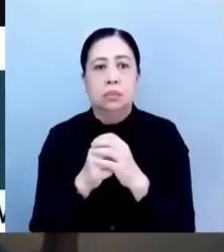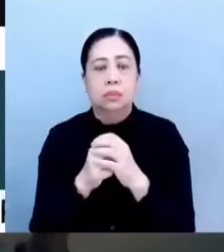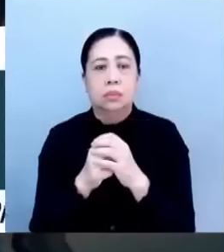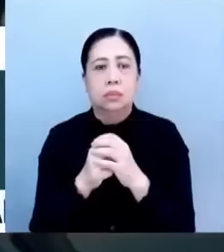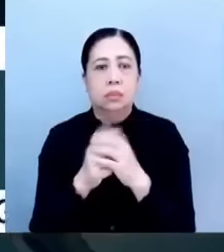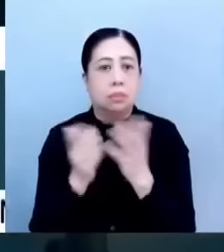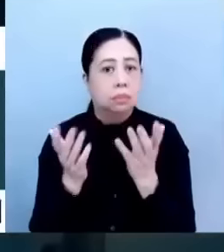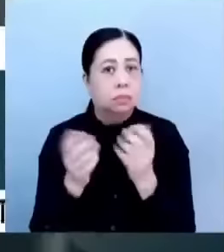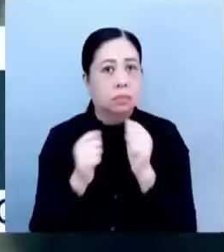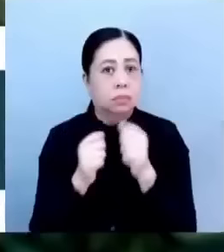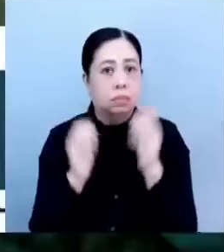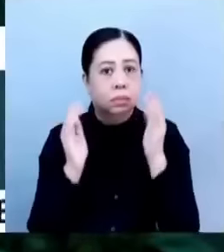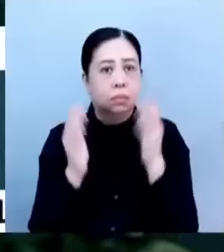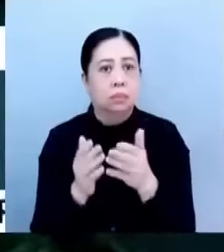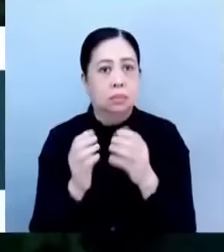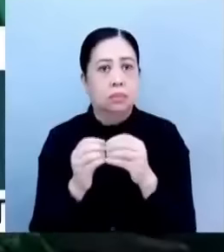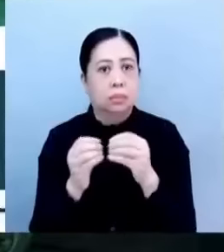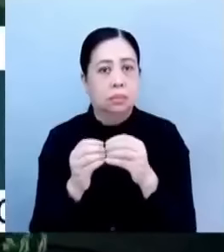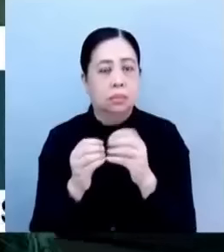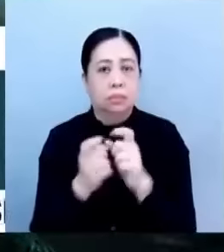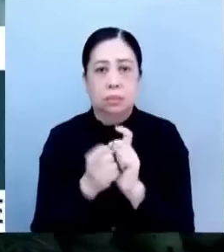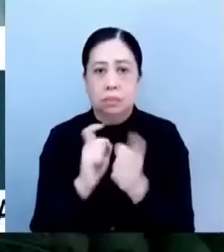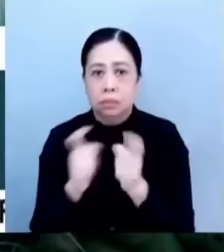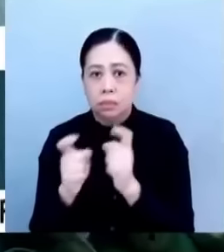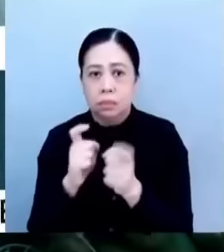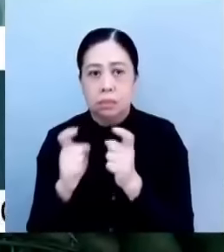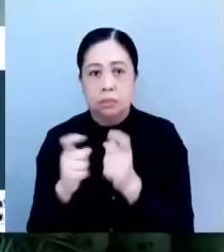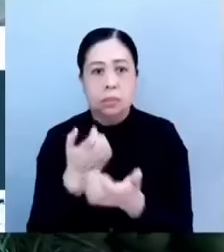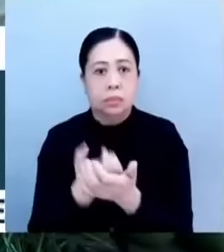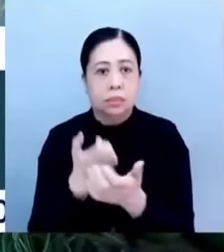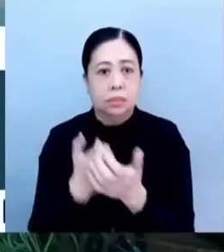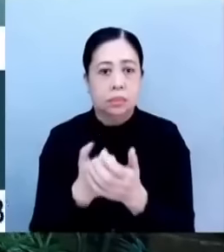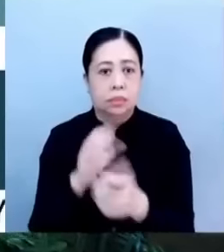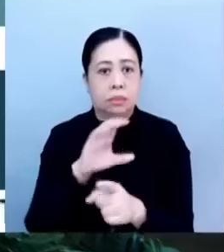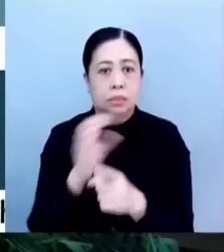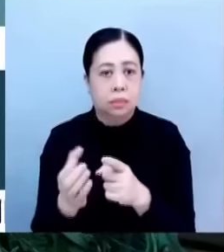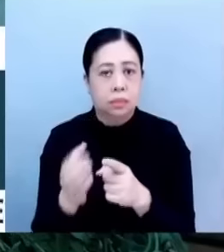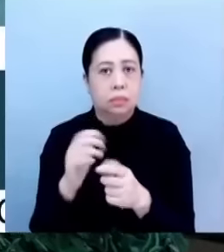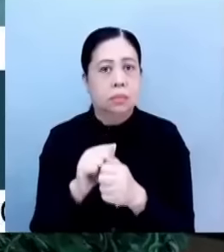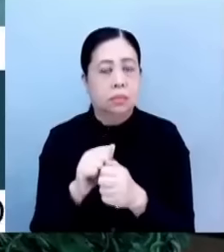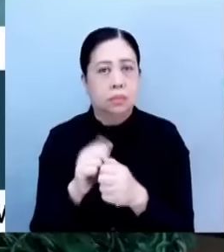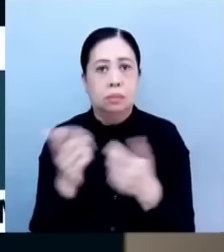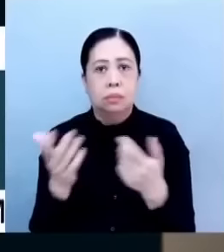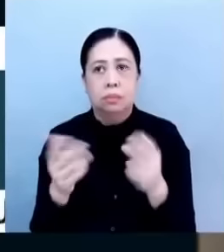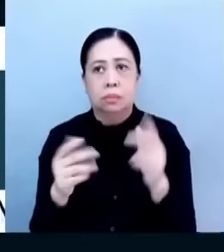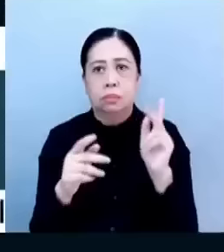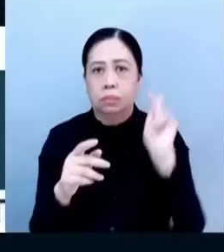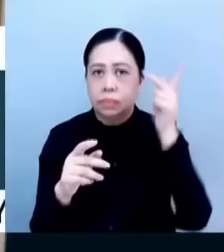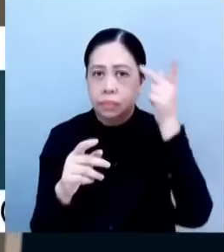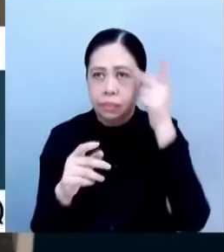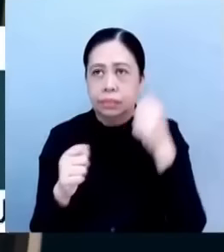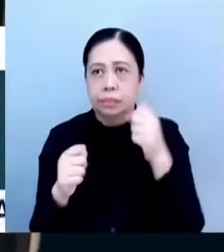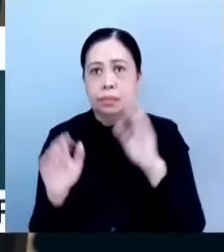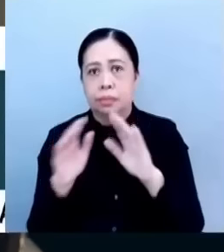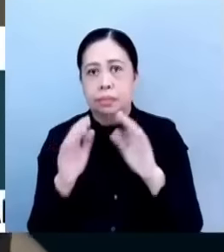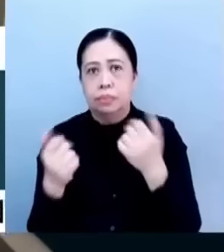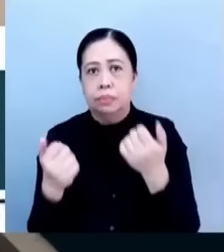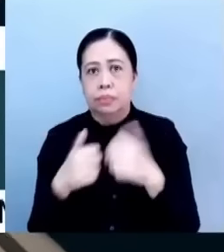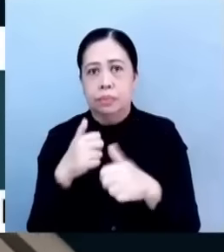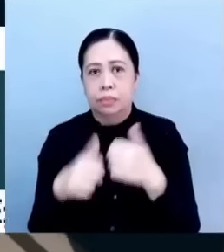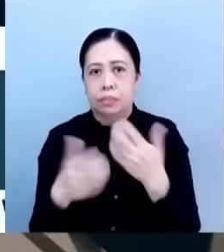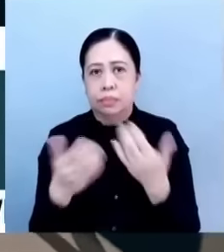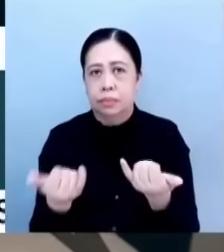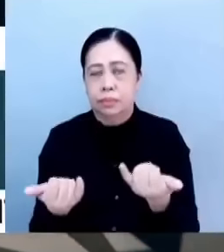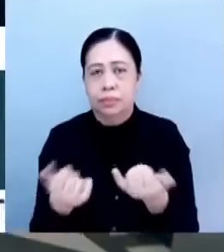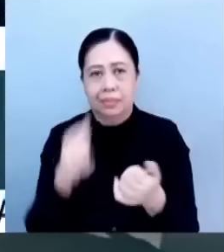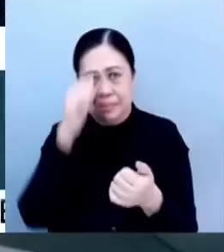we can focus on the changing economic conditions and geopolitical conditions that we are right now. Mm-hmm. Because remember,